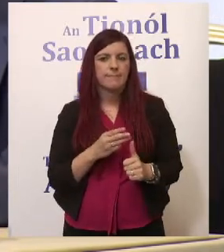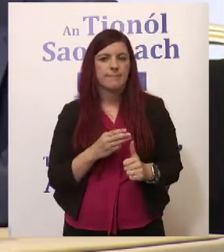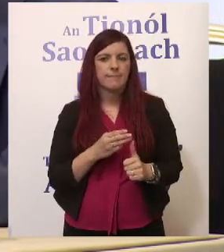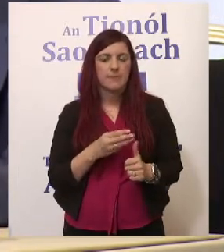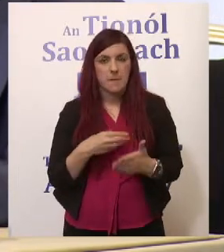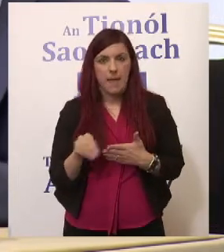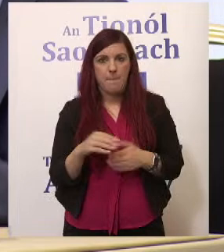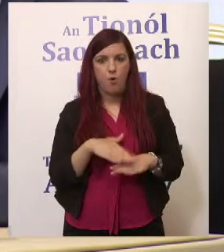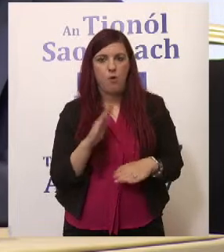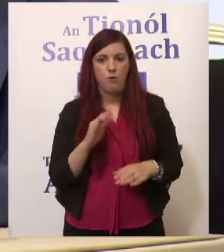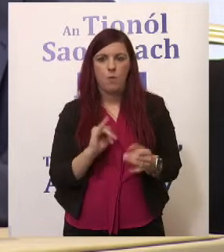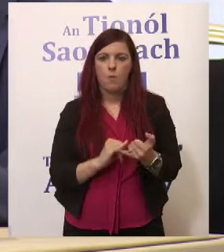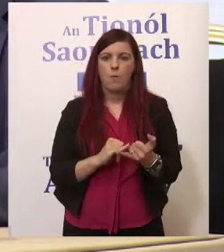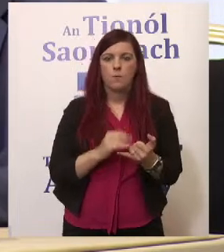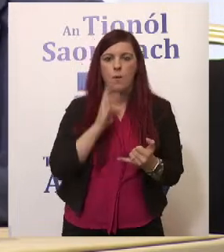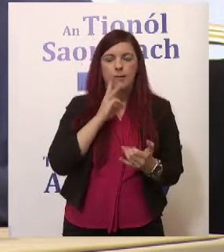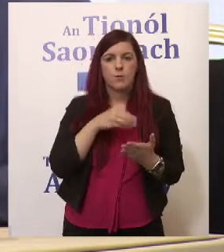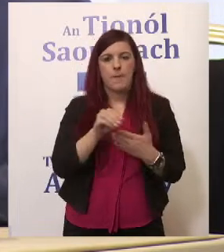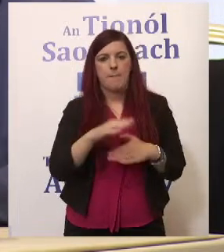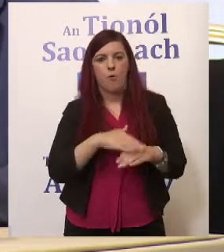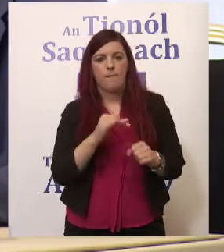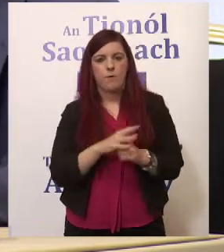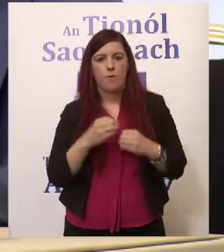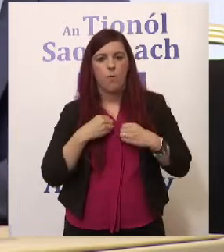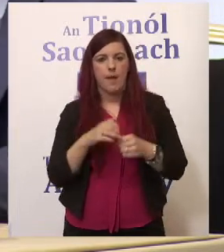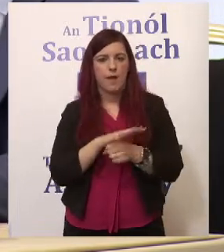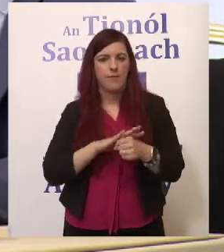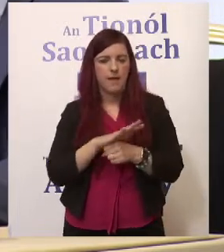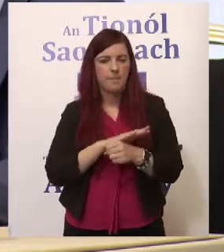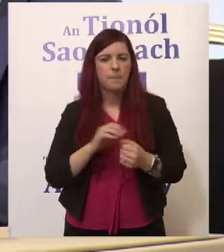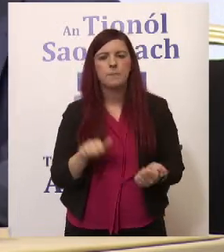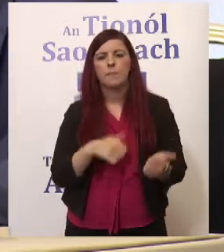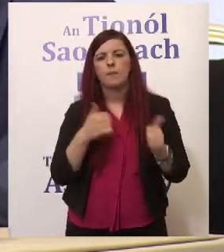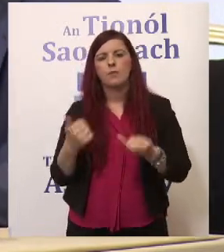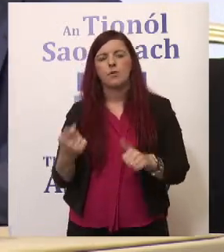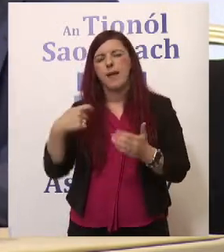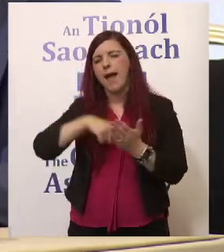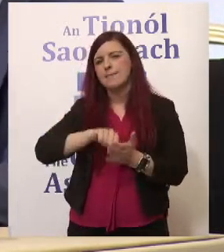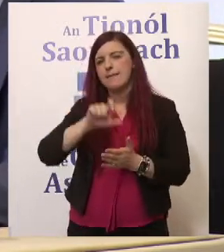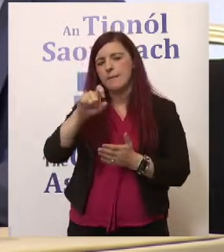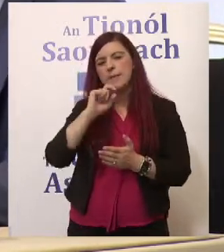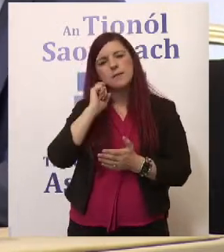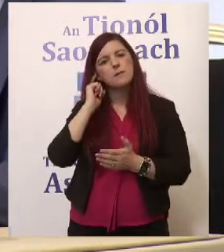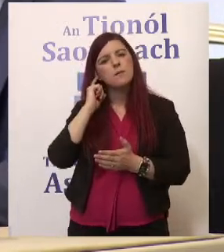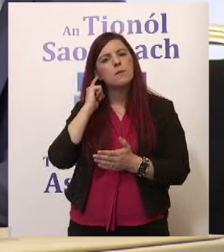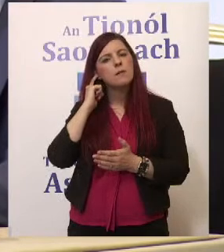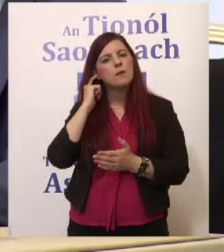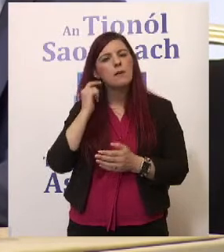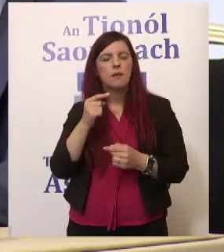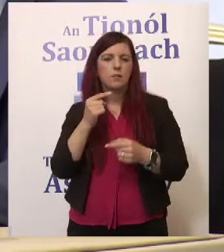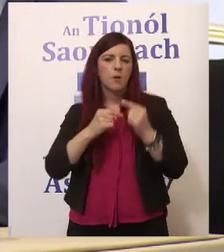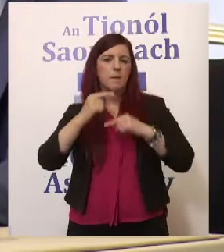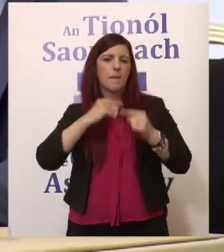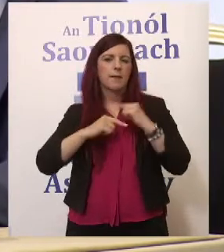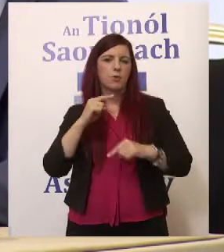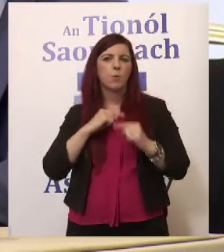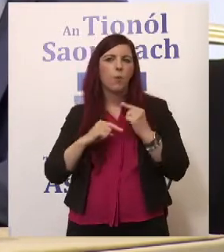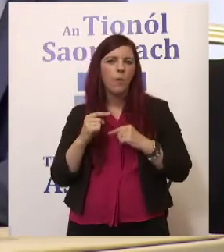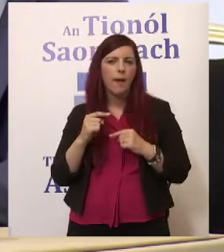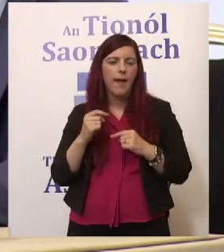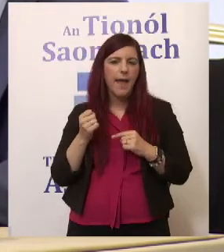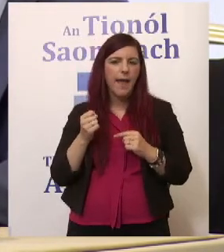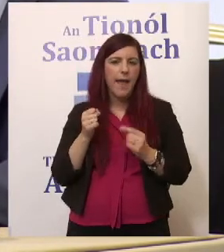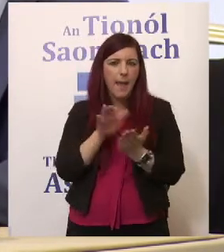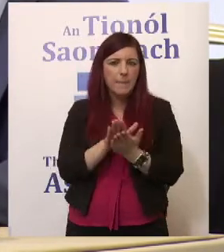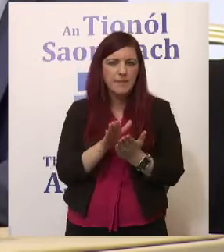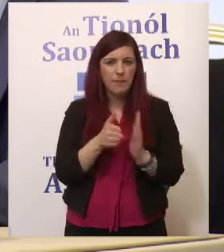to pay more for the area that they live in. And the thing that I kind of come in on there is again, to bring it back to the vacancies, those properties which are